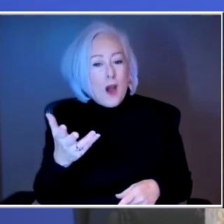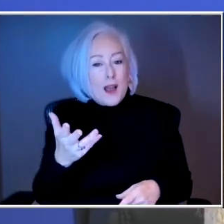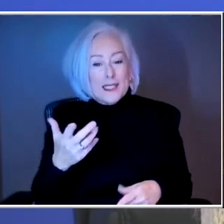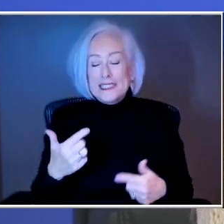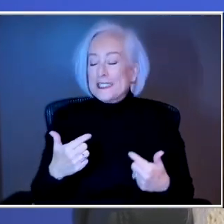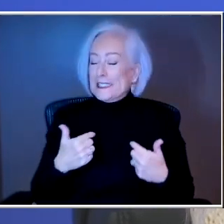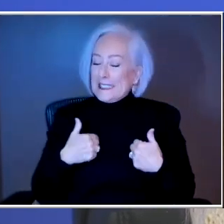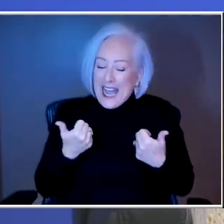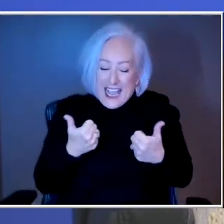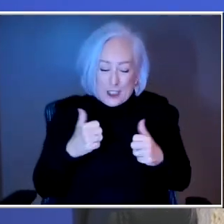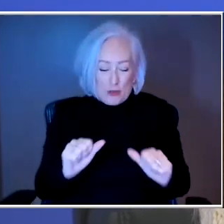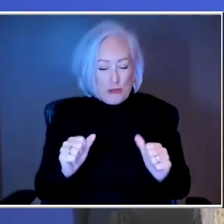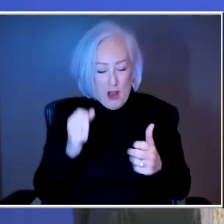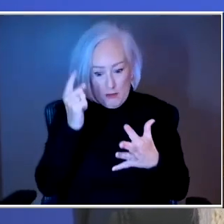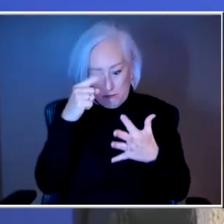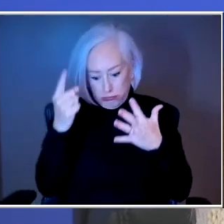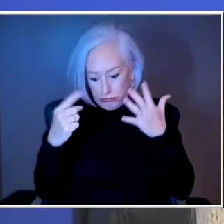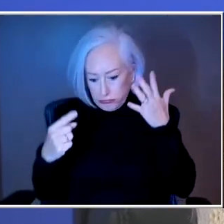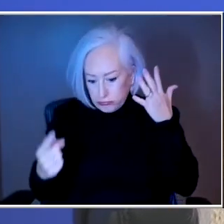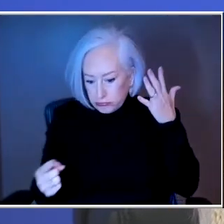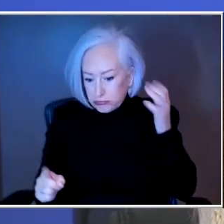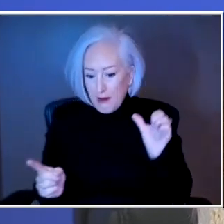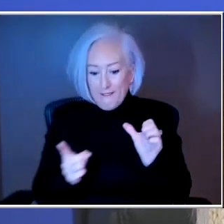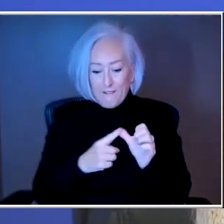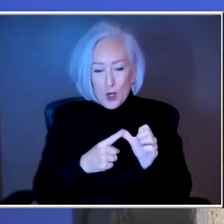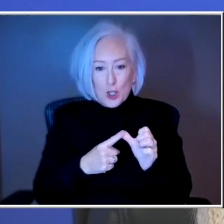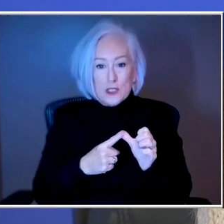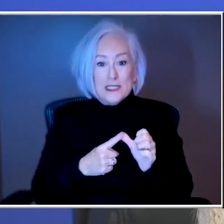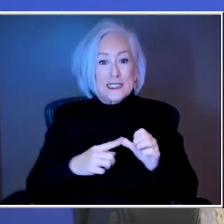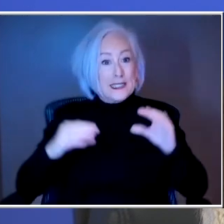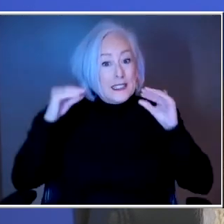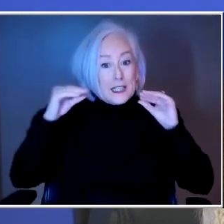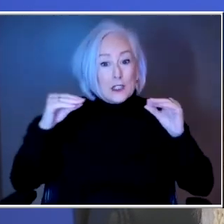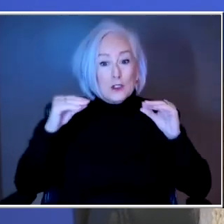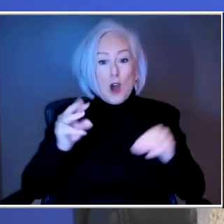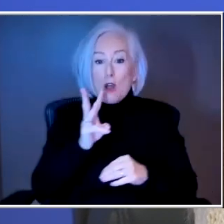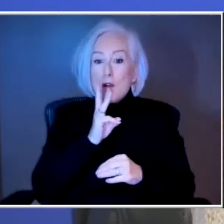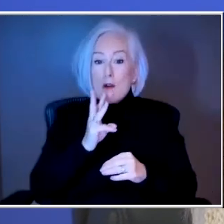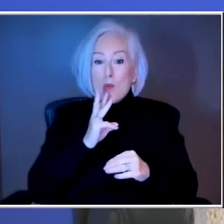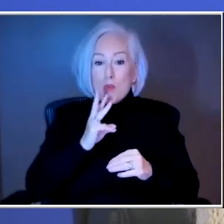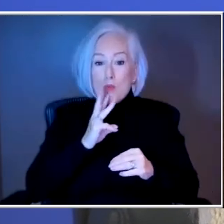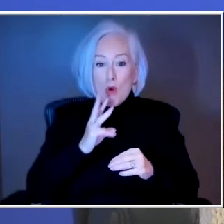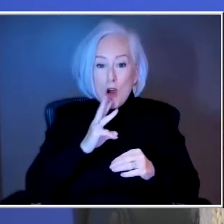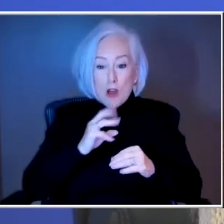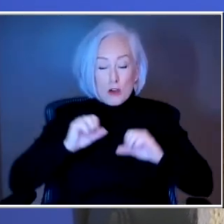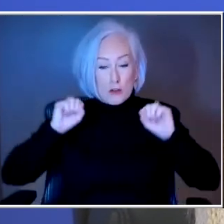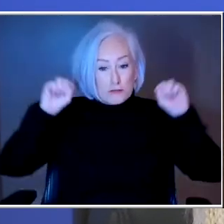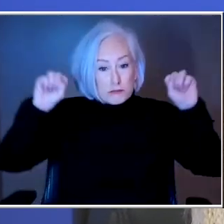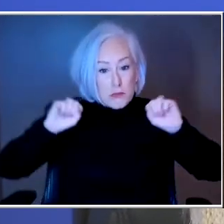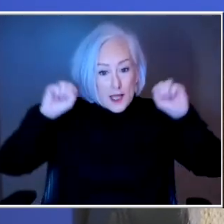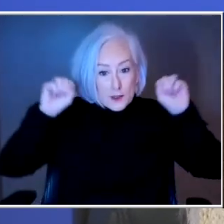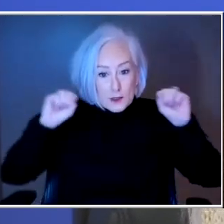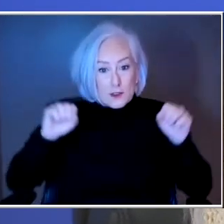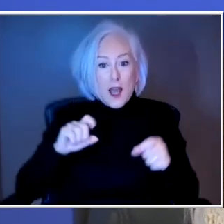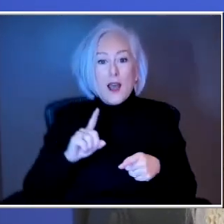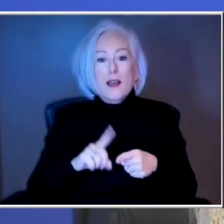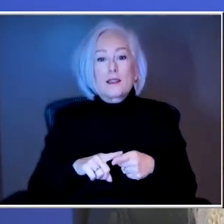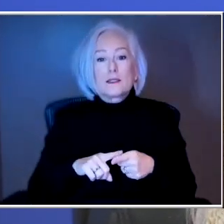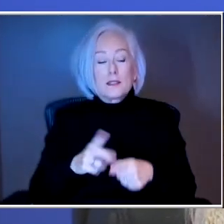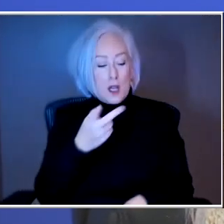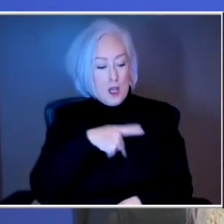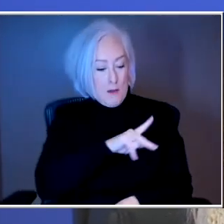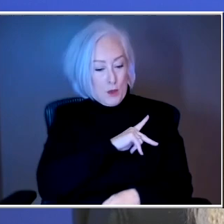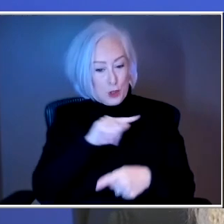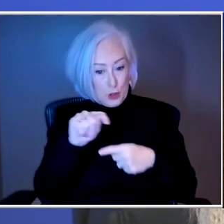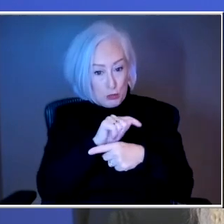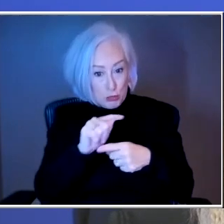first. I started teaching water aerobics, and I started teaching pound exercise and a little personal training,